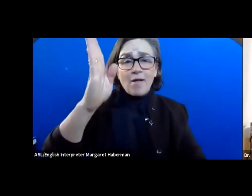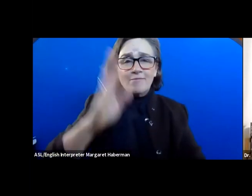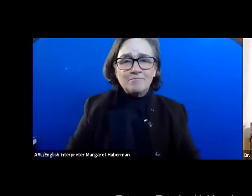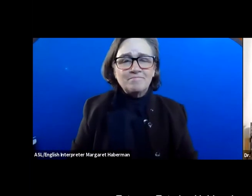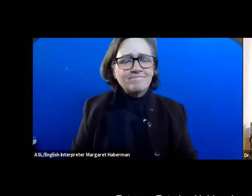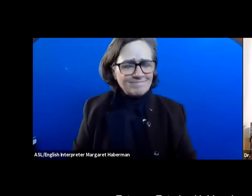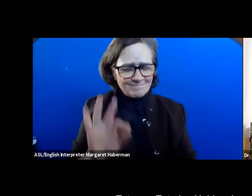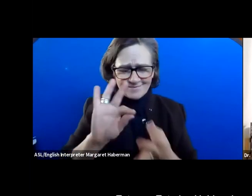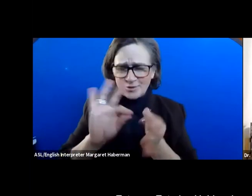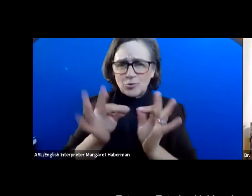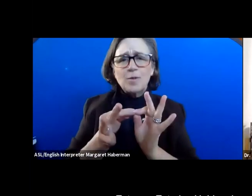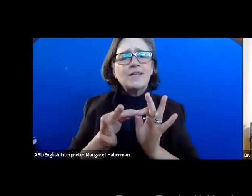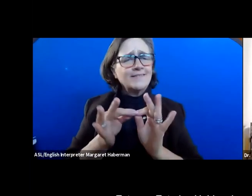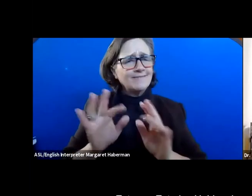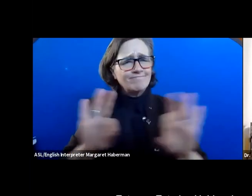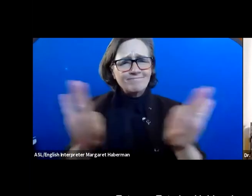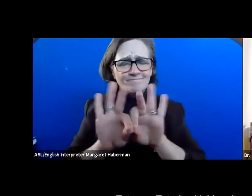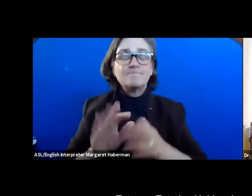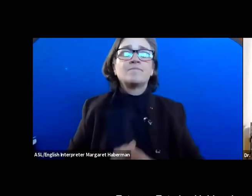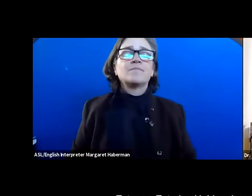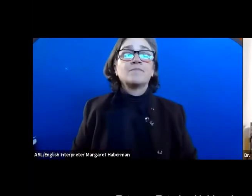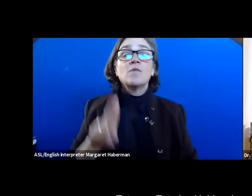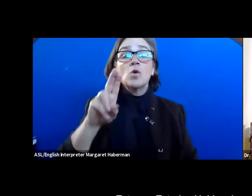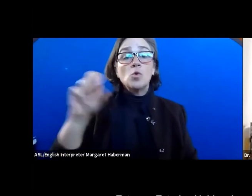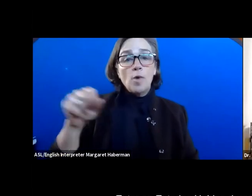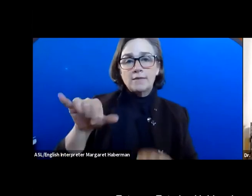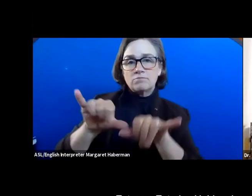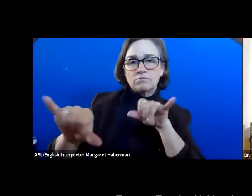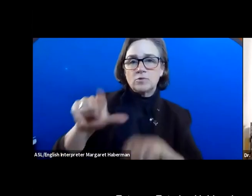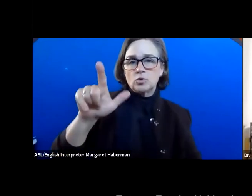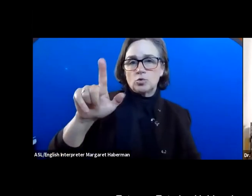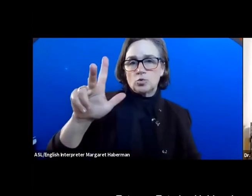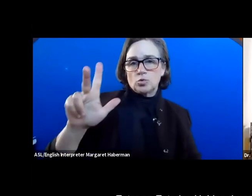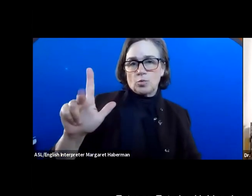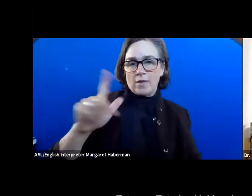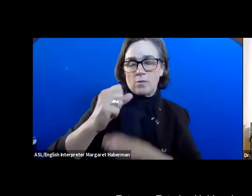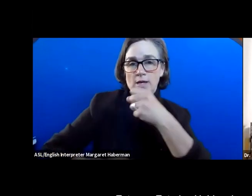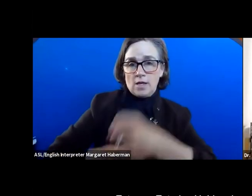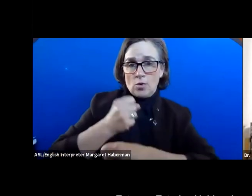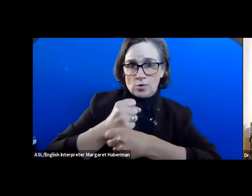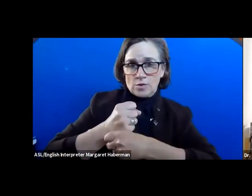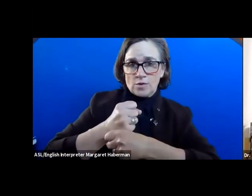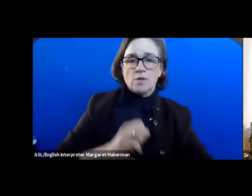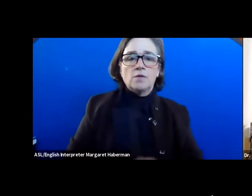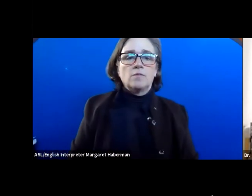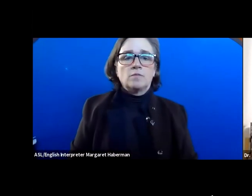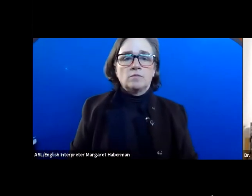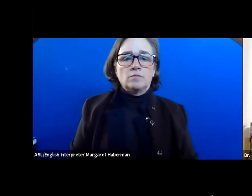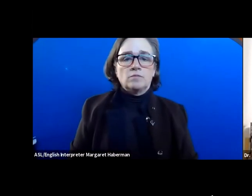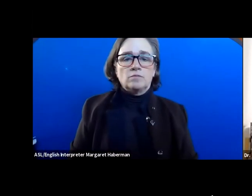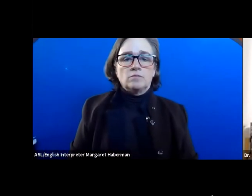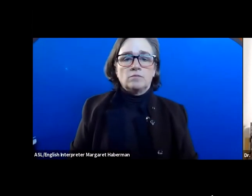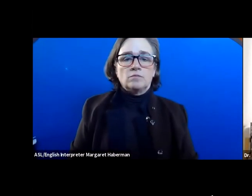down. Being in the United States for 23 years, engaging in what